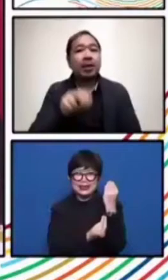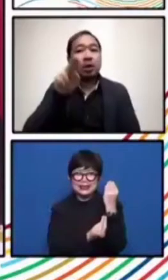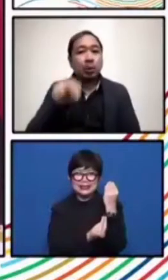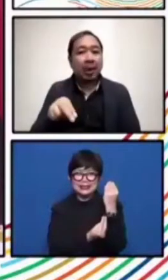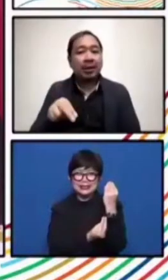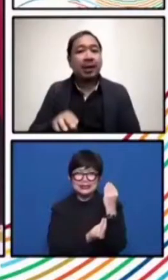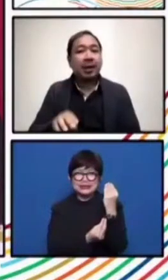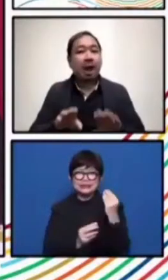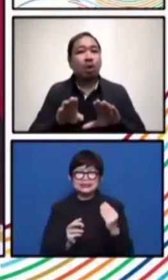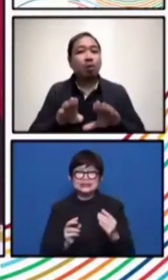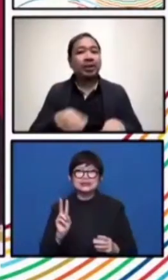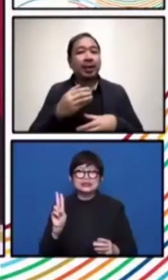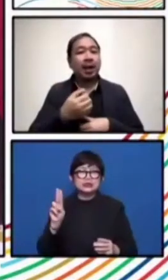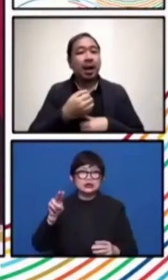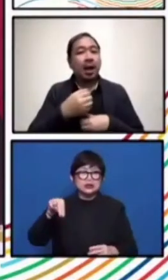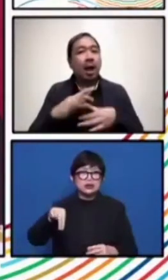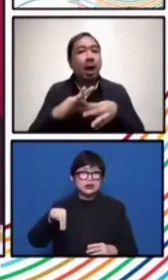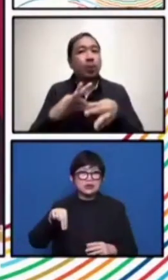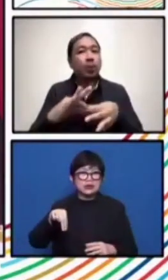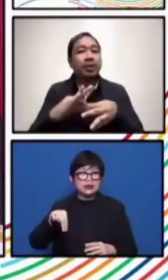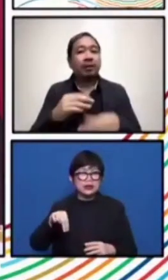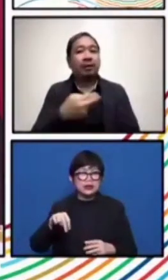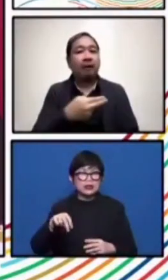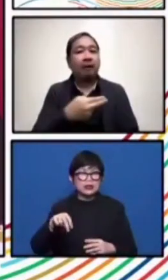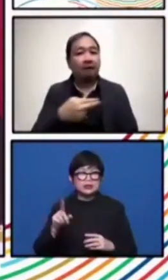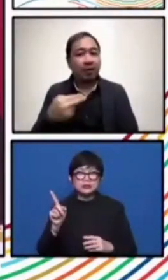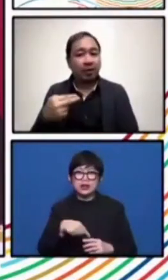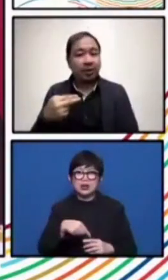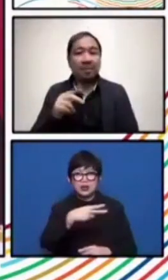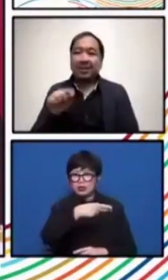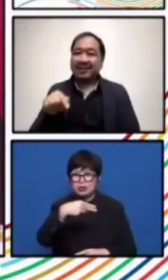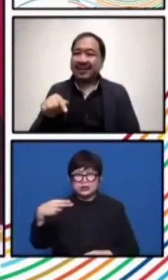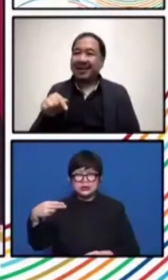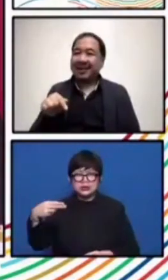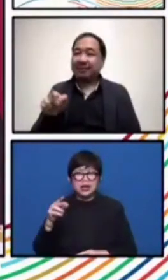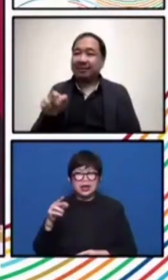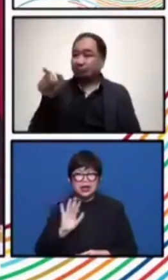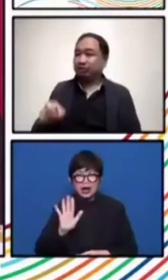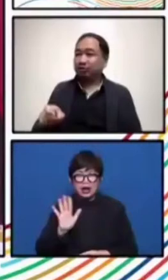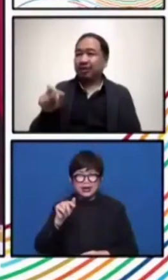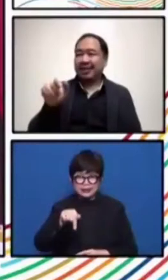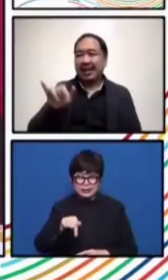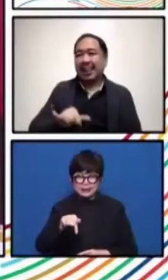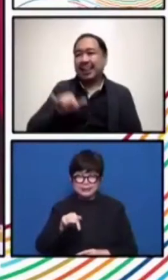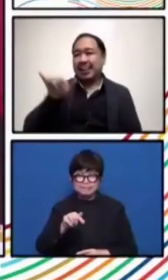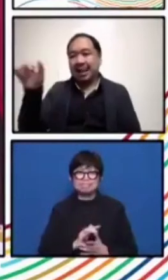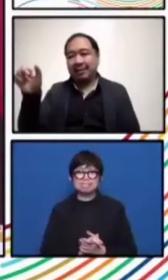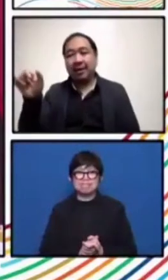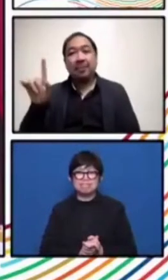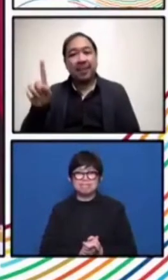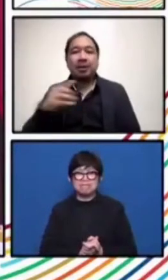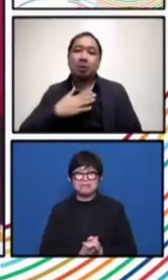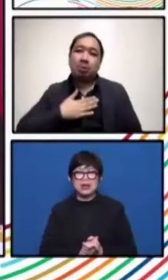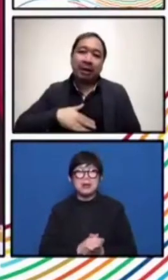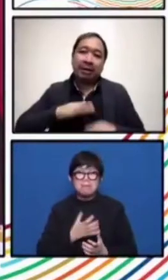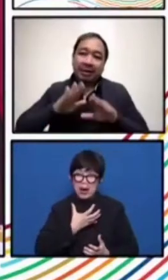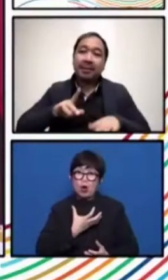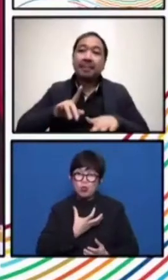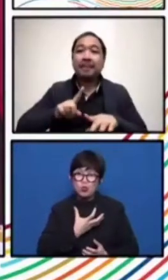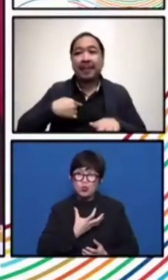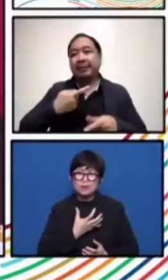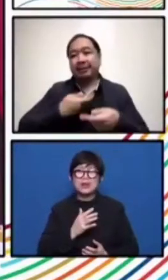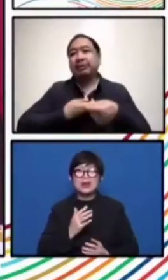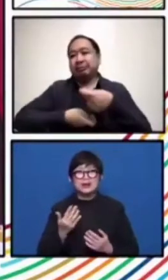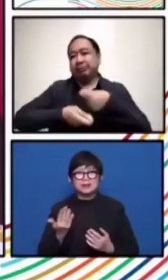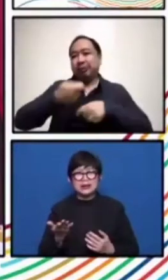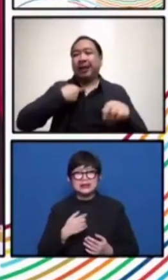Julian of Indonesia she's out of the country but she would have liked to be here but I will do my best to speak on her